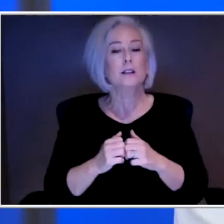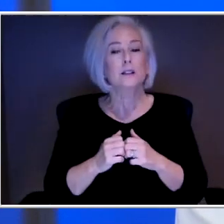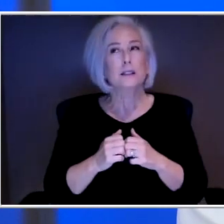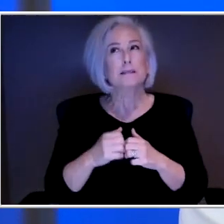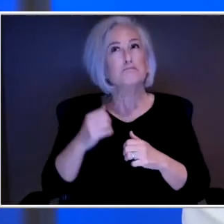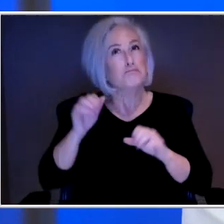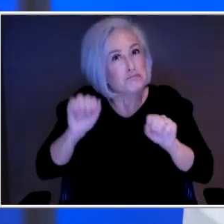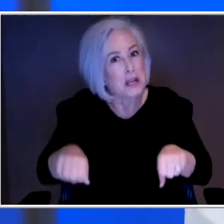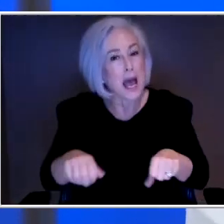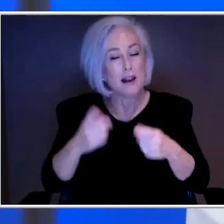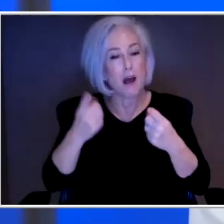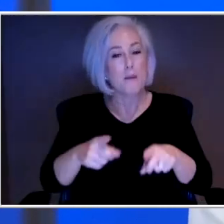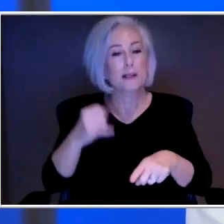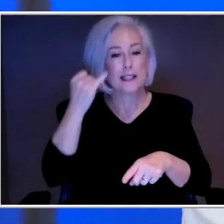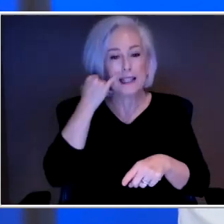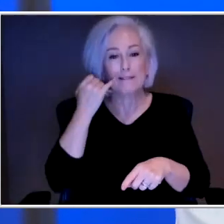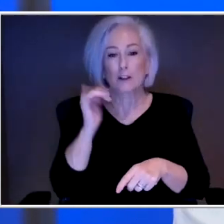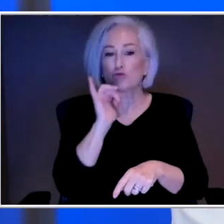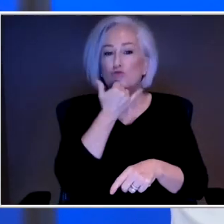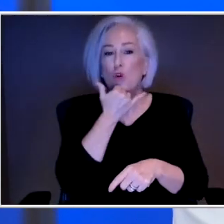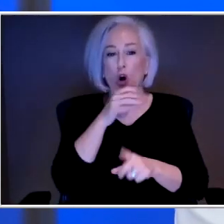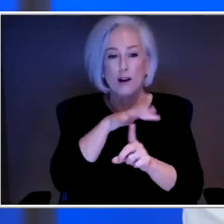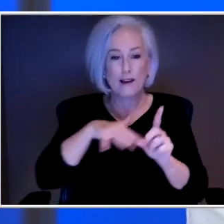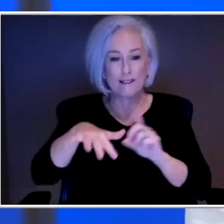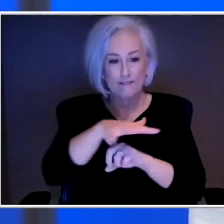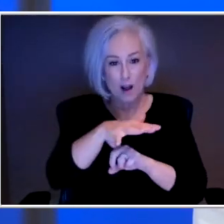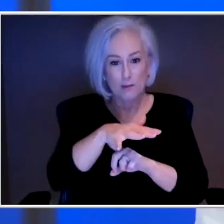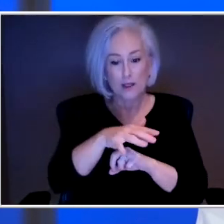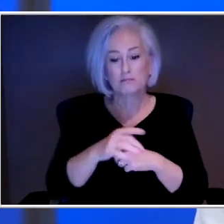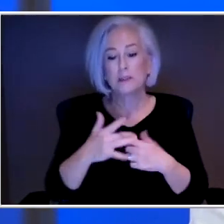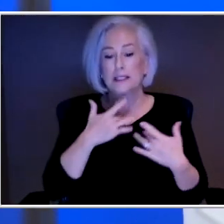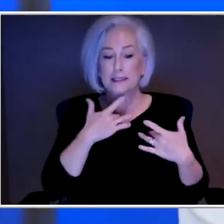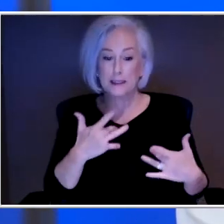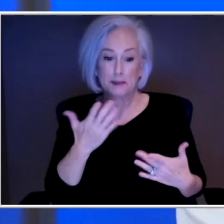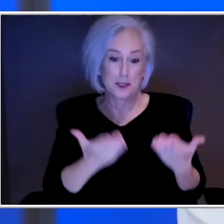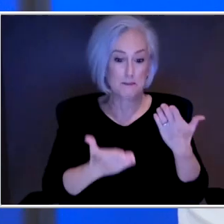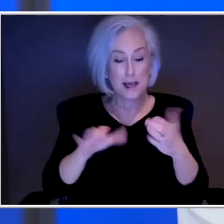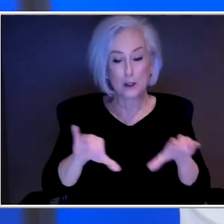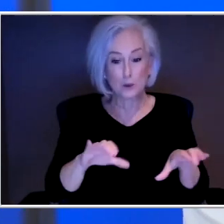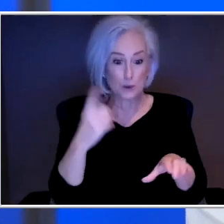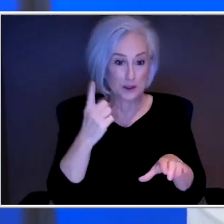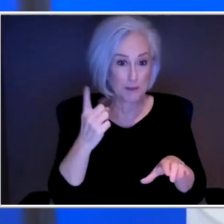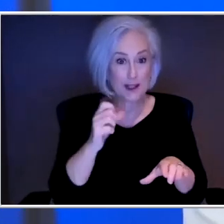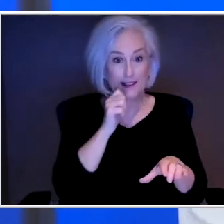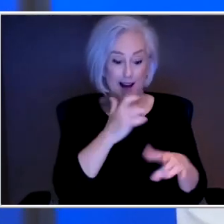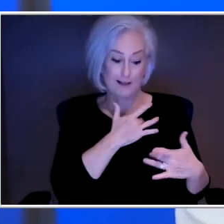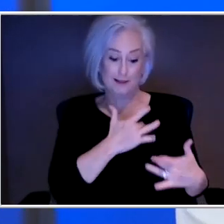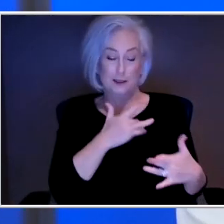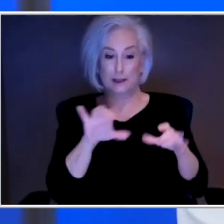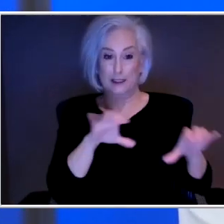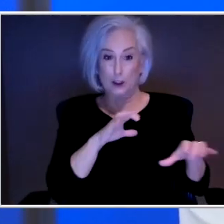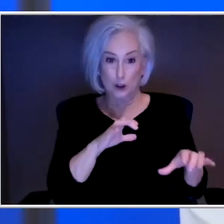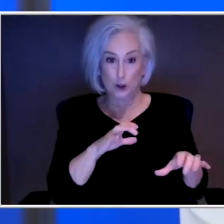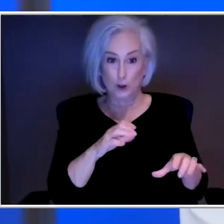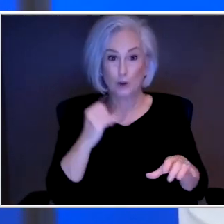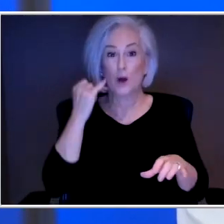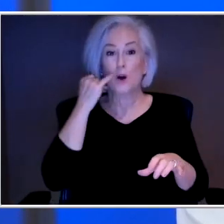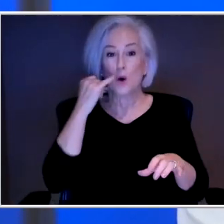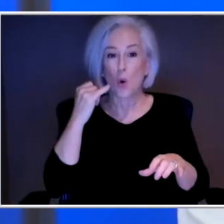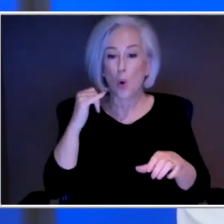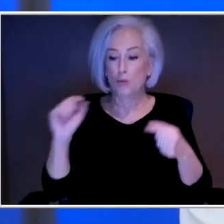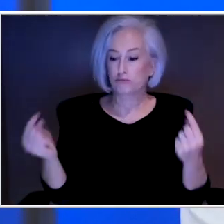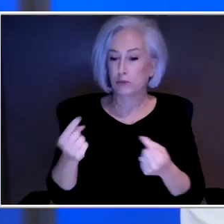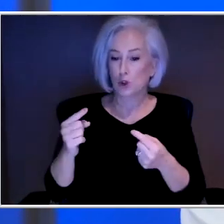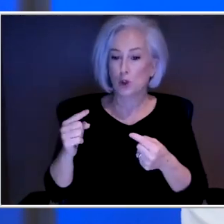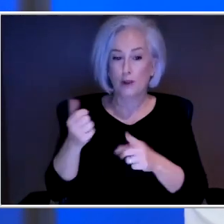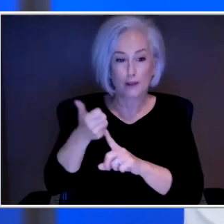will do things that they wouldn't typically do, and that might result in harm or destruction of property or imminent life-threatening events that they might encounter themselves. But